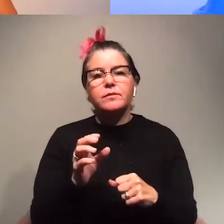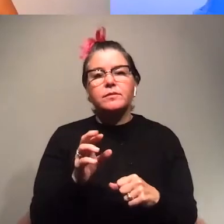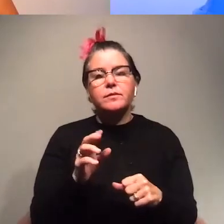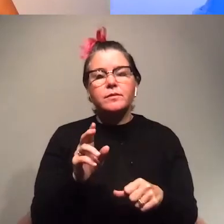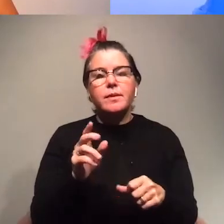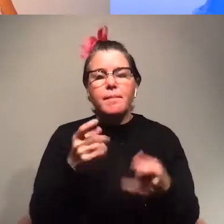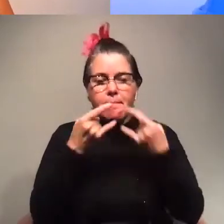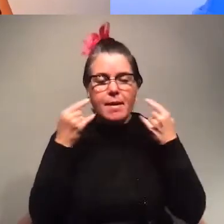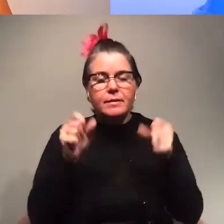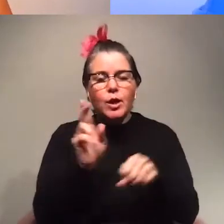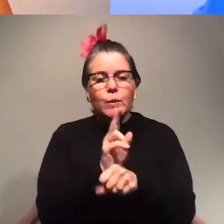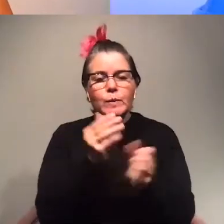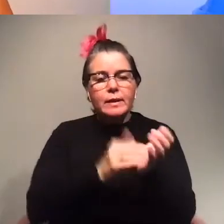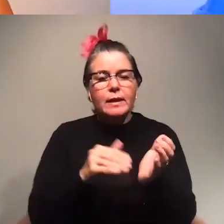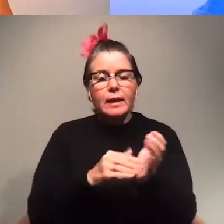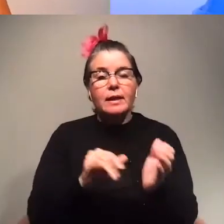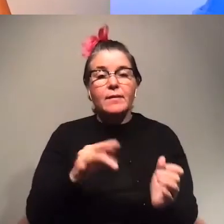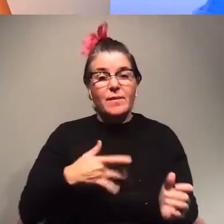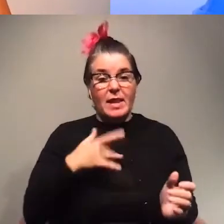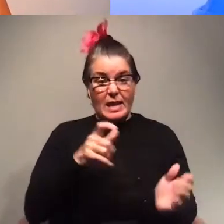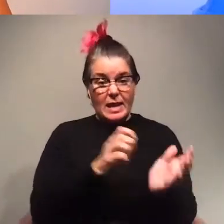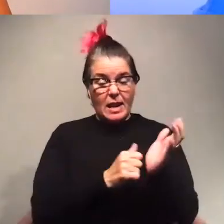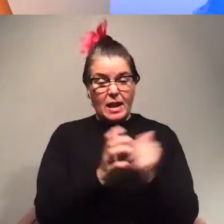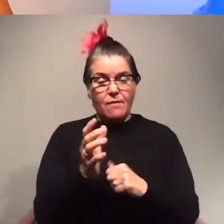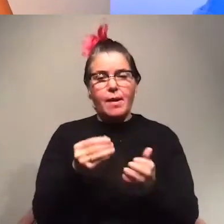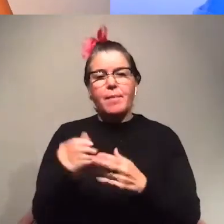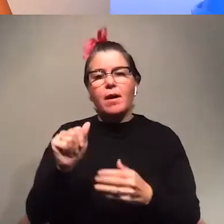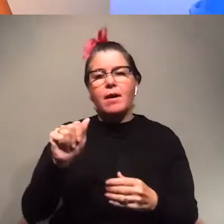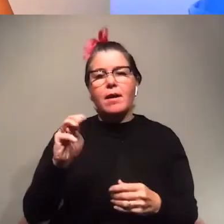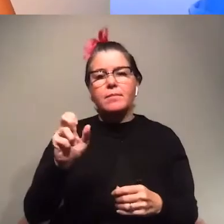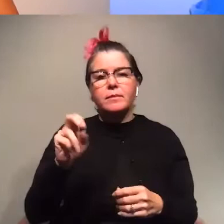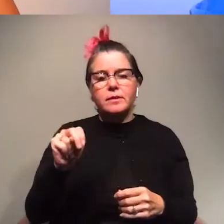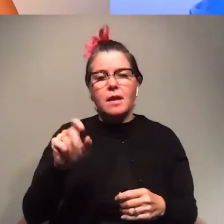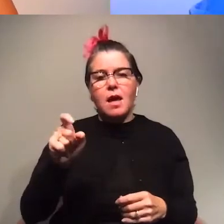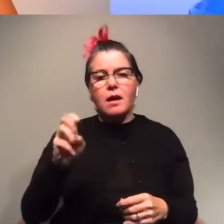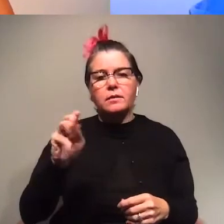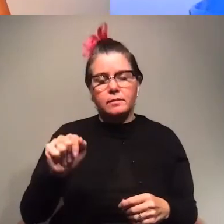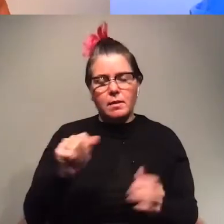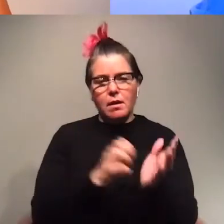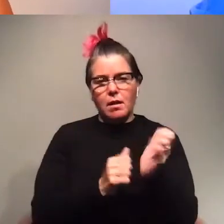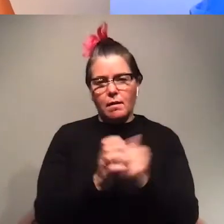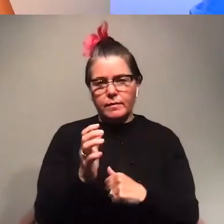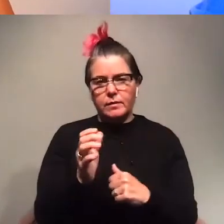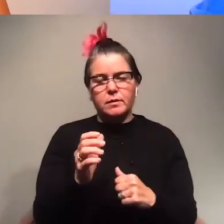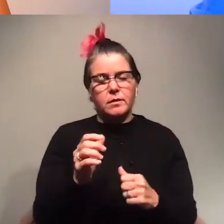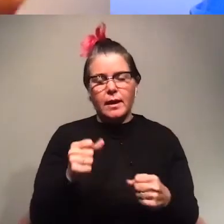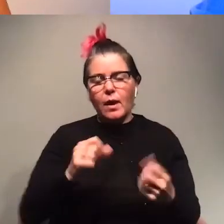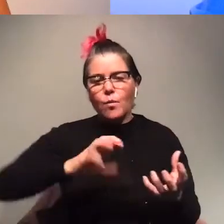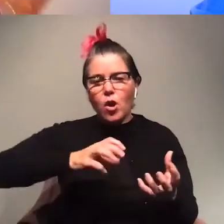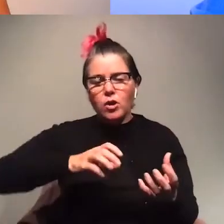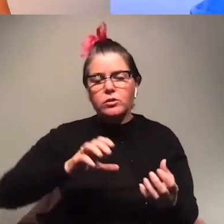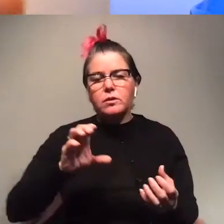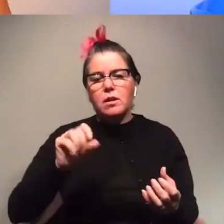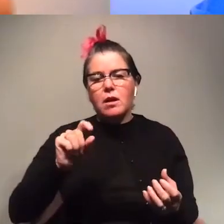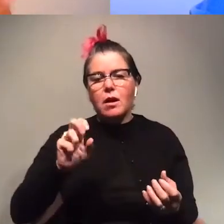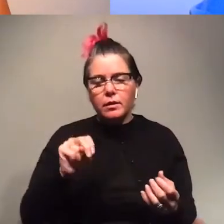I wear, if I ever feel like I need a glove, I bought on Amazon like these eczema gloves. And so they're just washable, they're cotton, and then you can